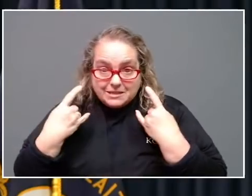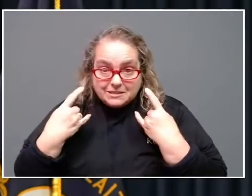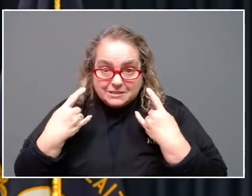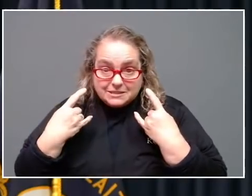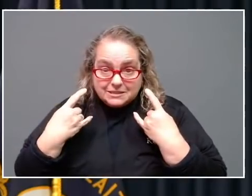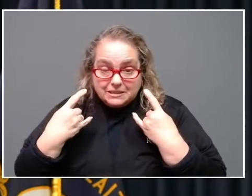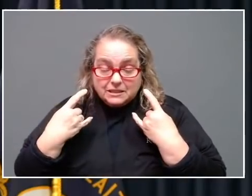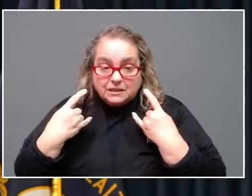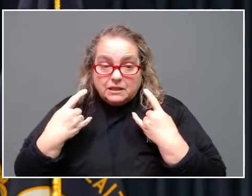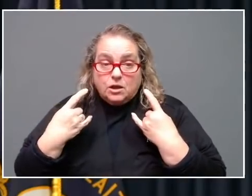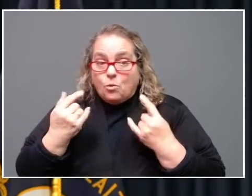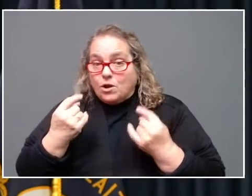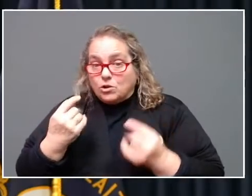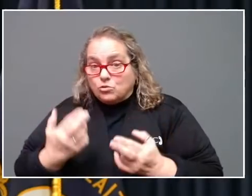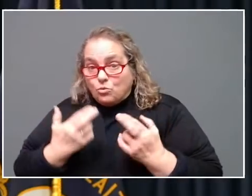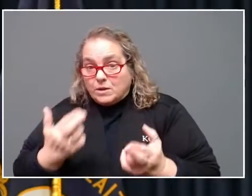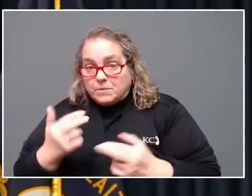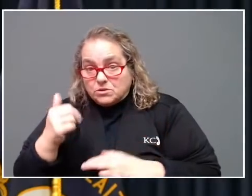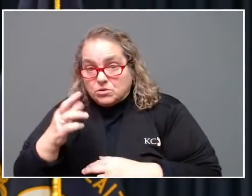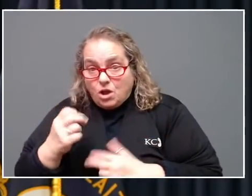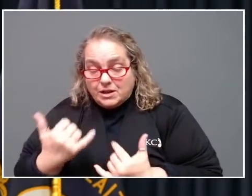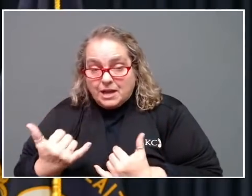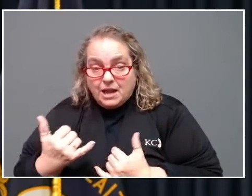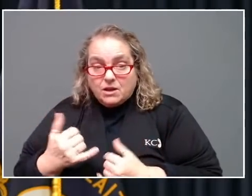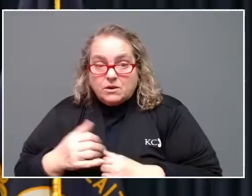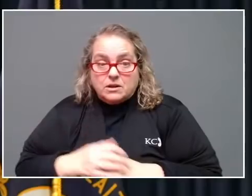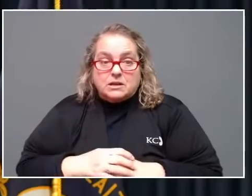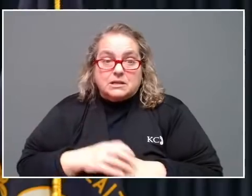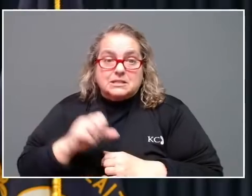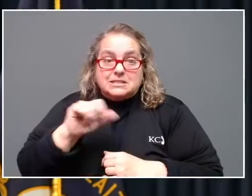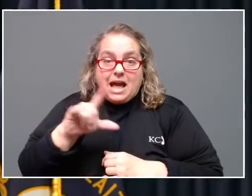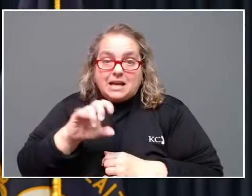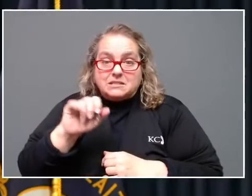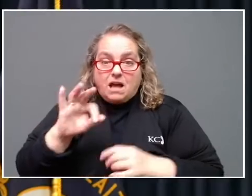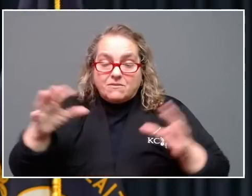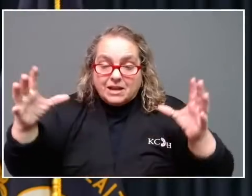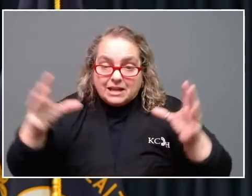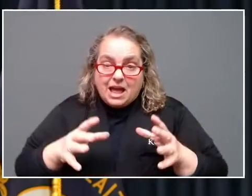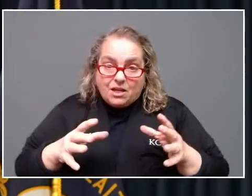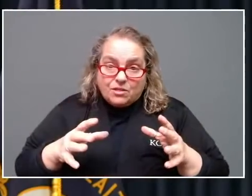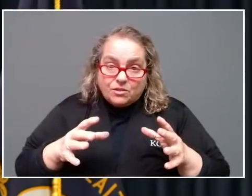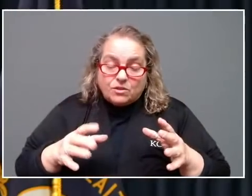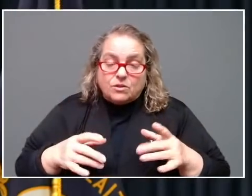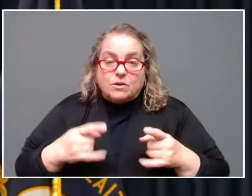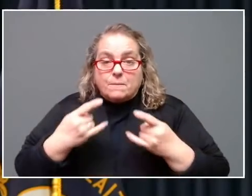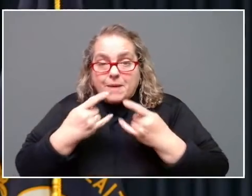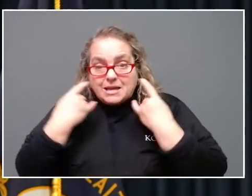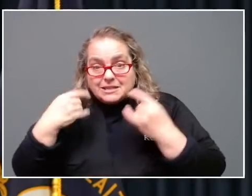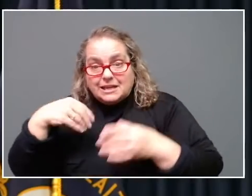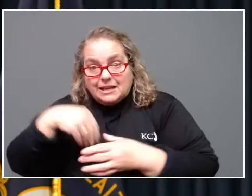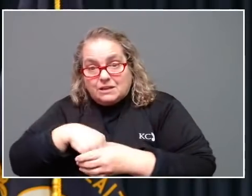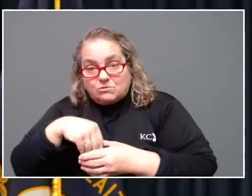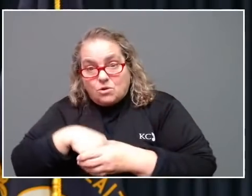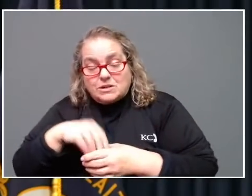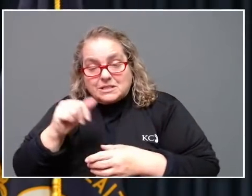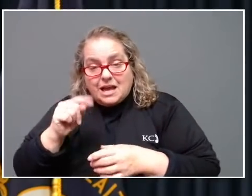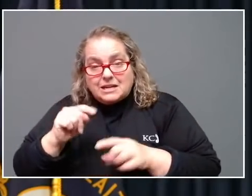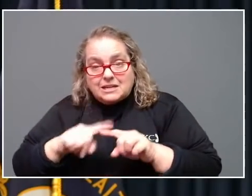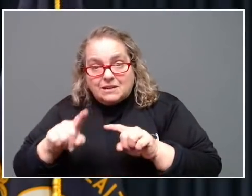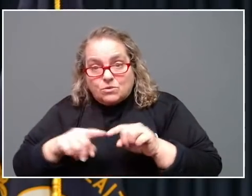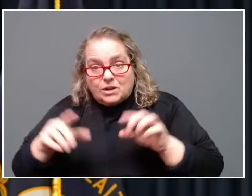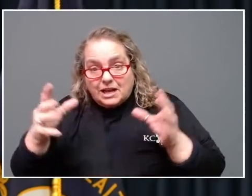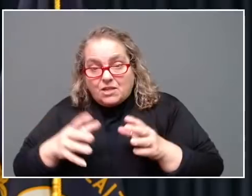the recommendations are, size of gatherings, masking indoors at different gatherings. I